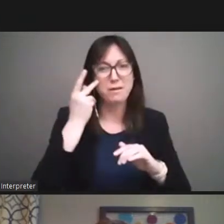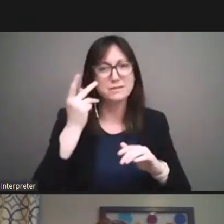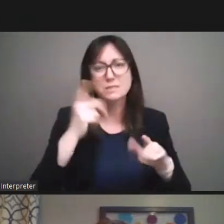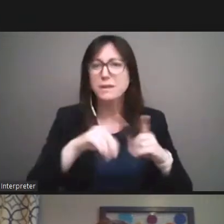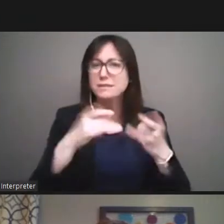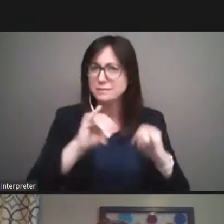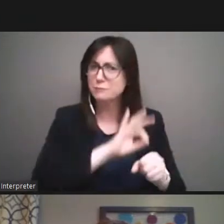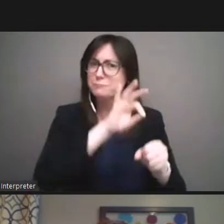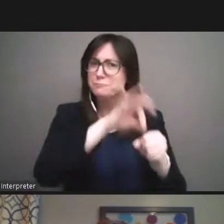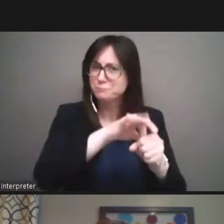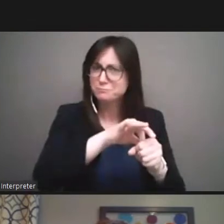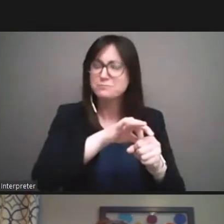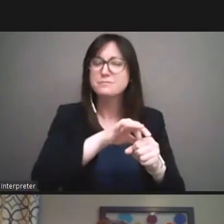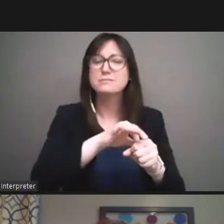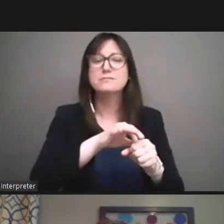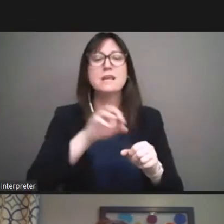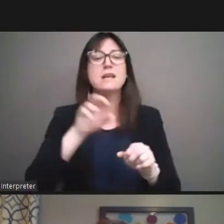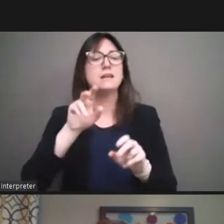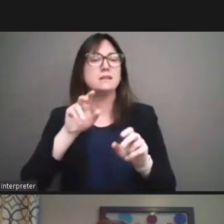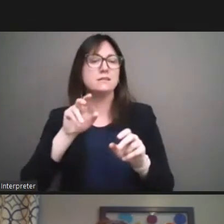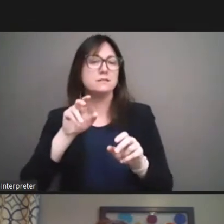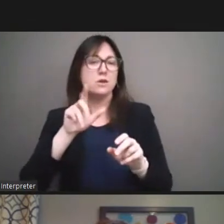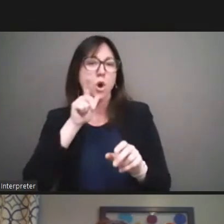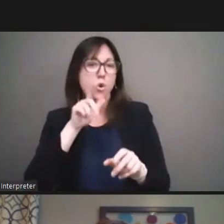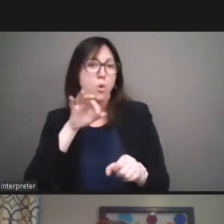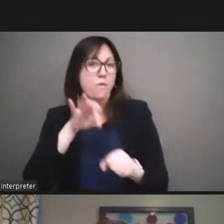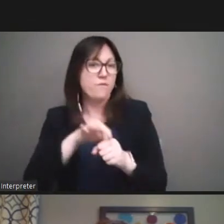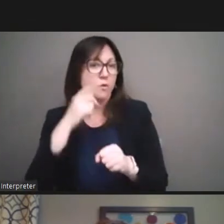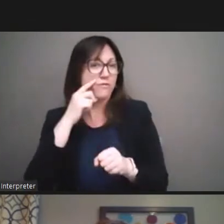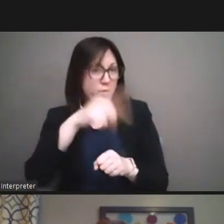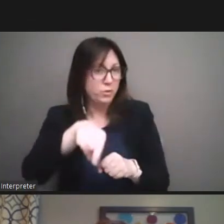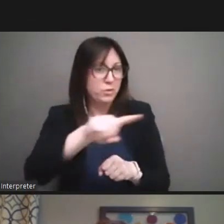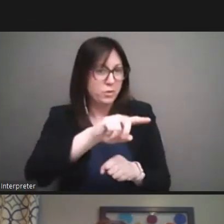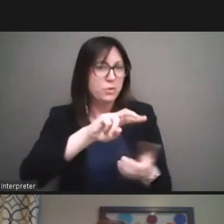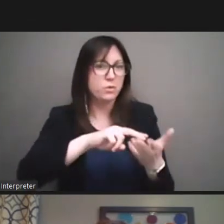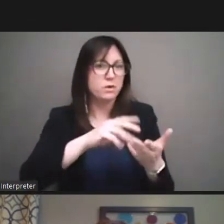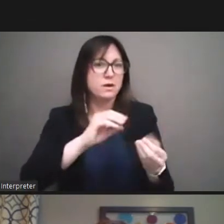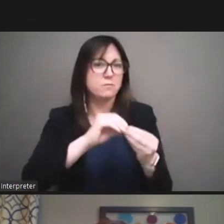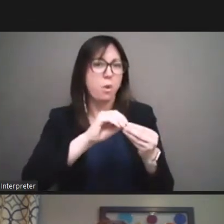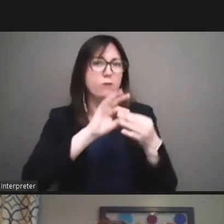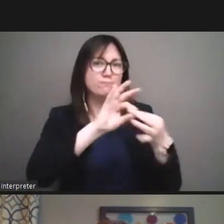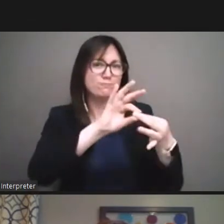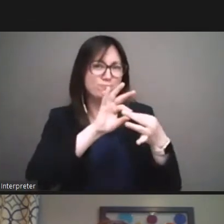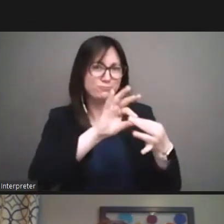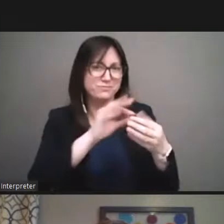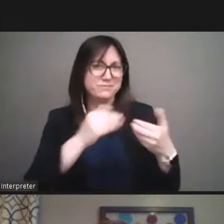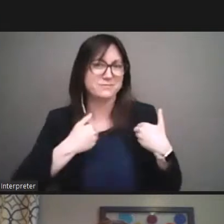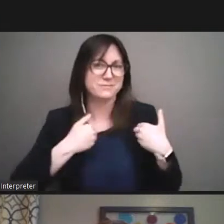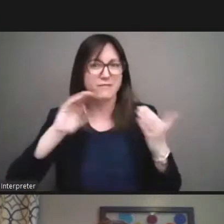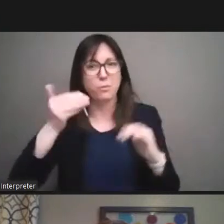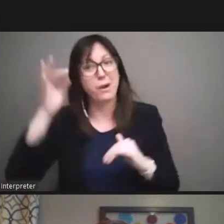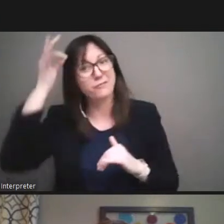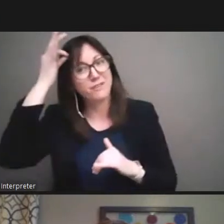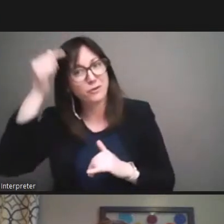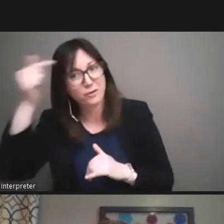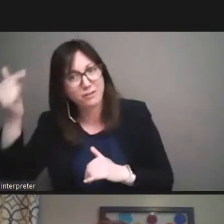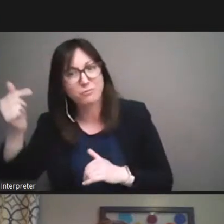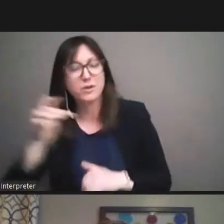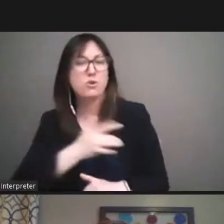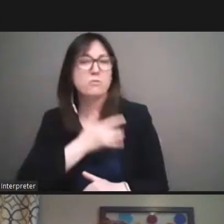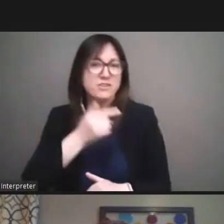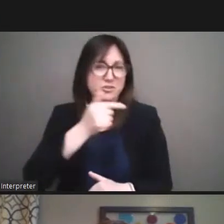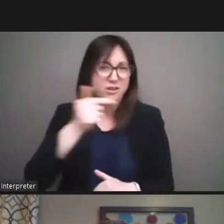think that constituents are perhaps closer to municipal politicians in comparison to perhaps federal or